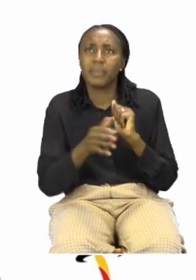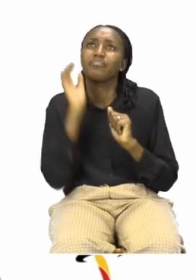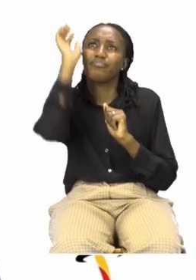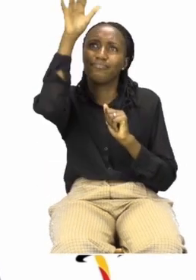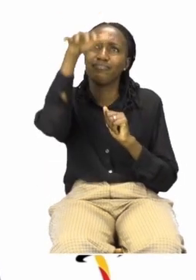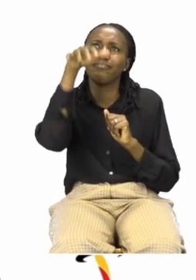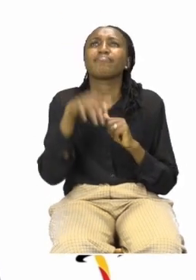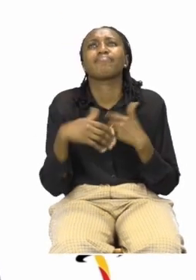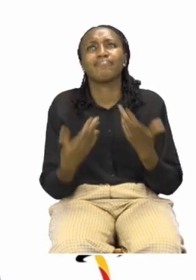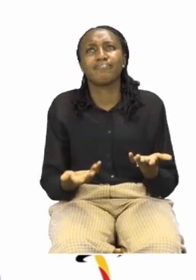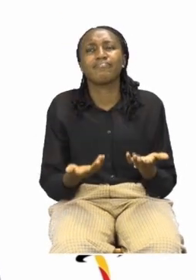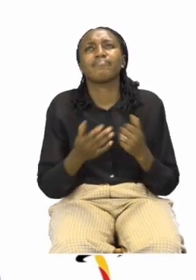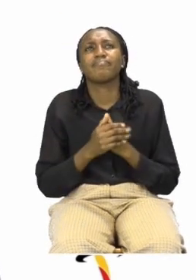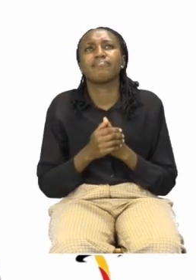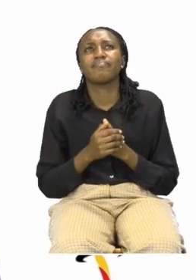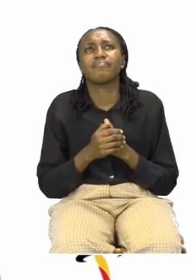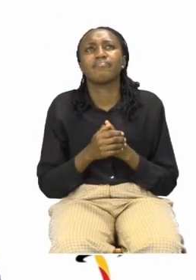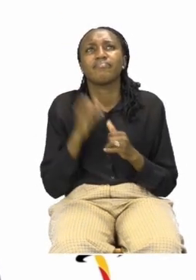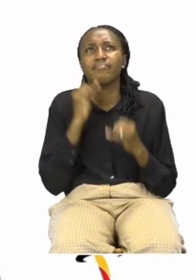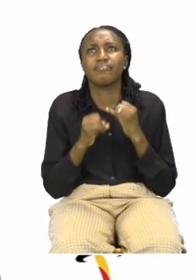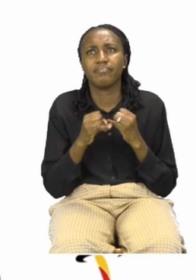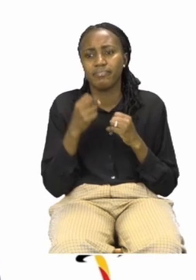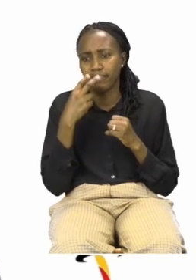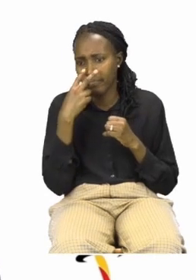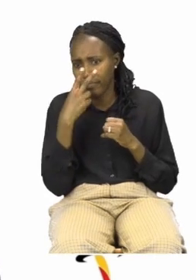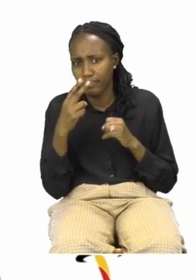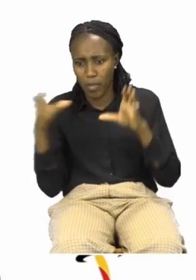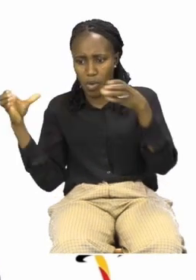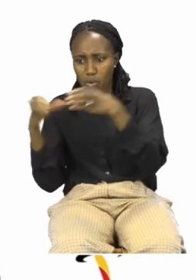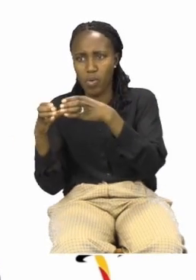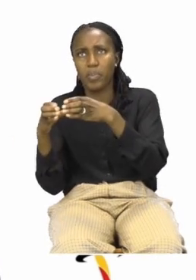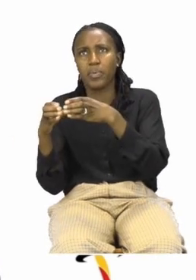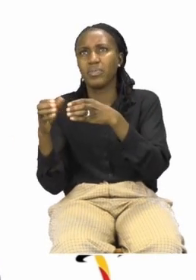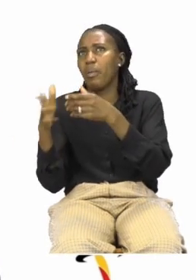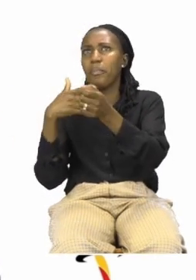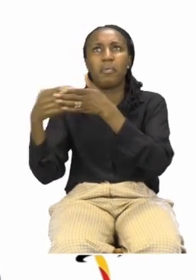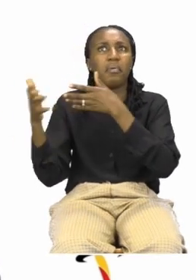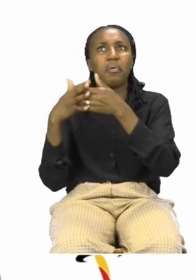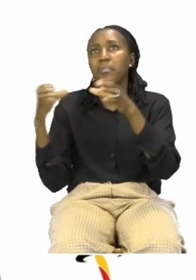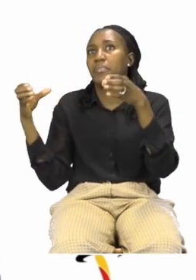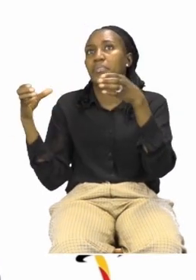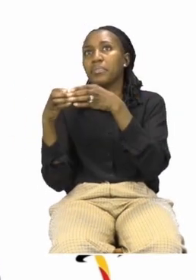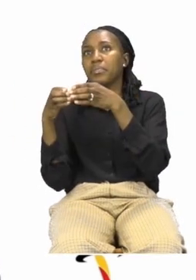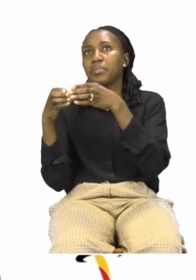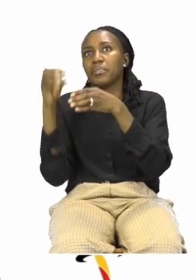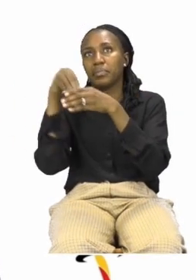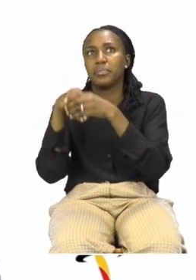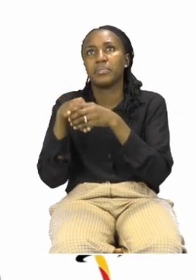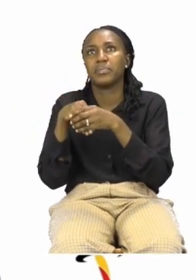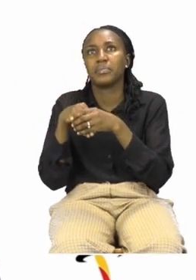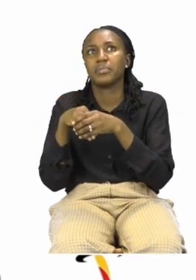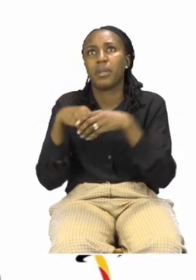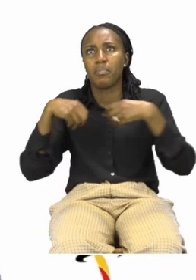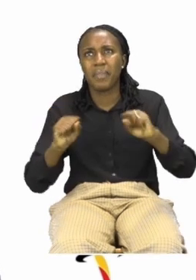group. Then finally, we got also what we call open pool. In an open pool, we got also a lot of sports codes like motor racing,